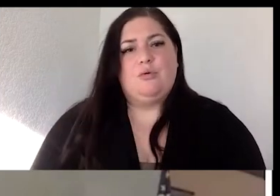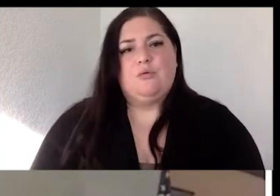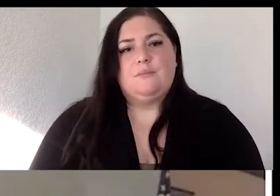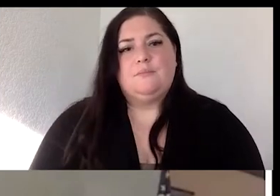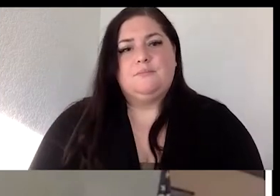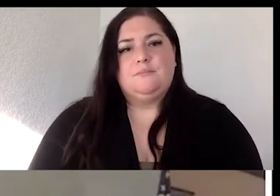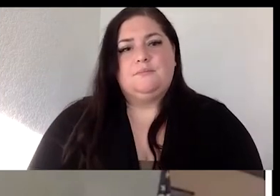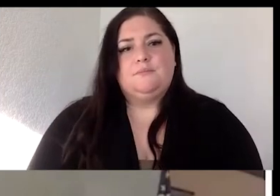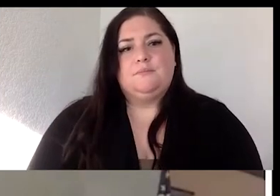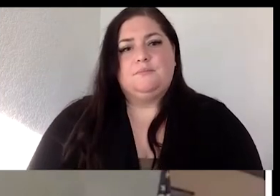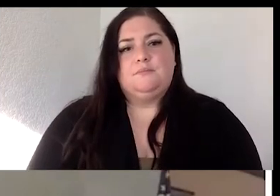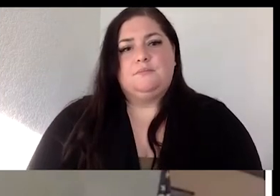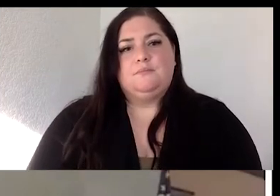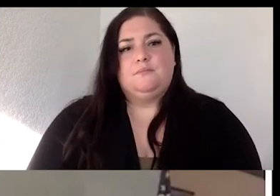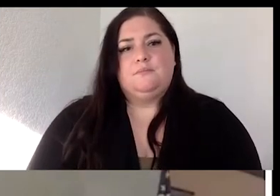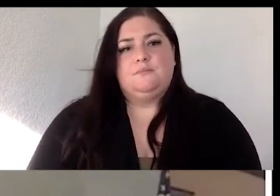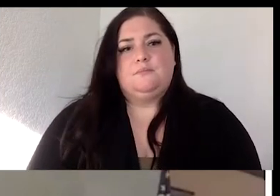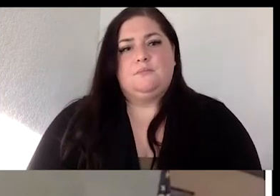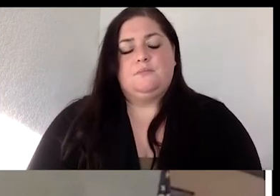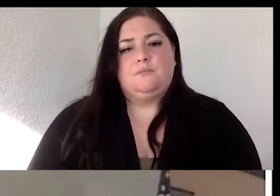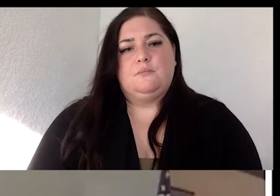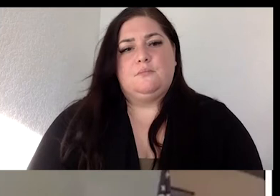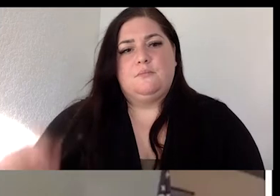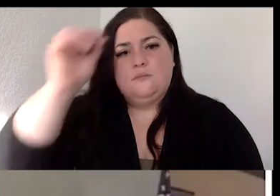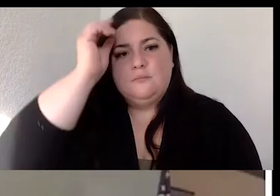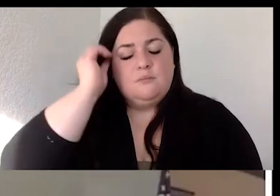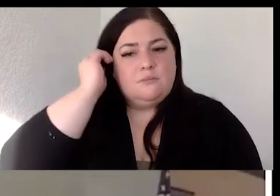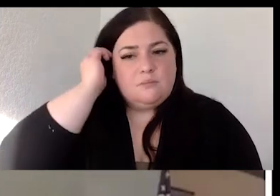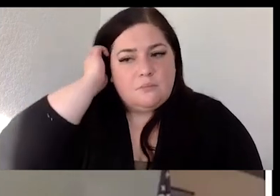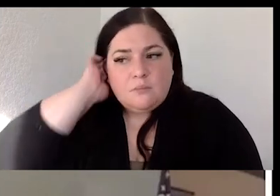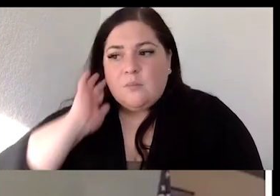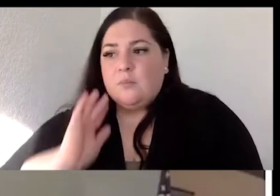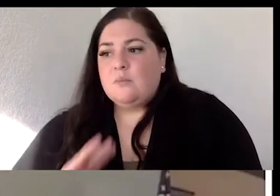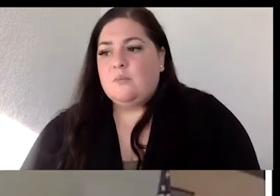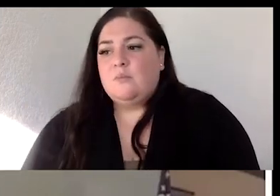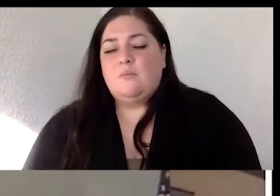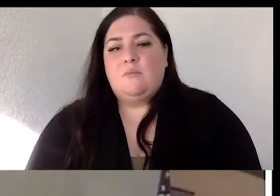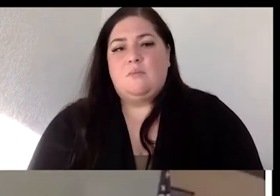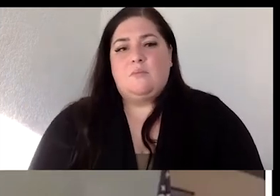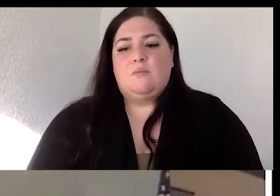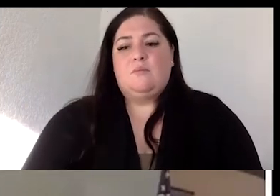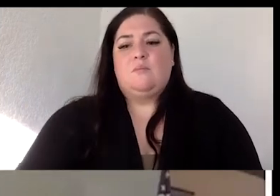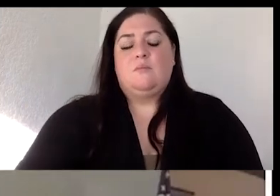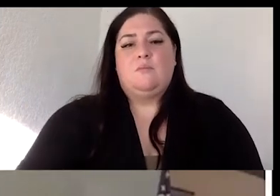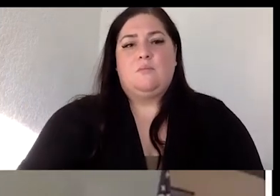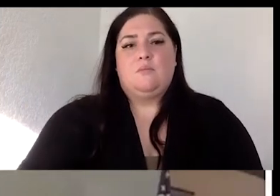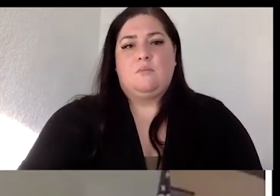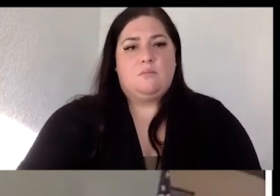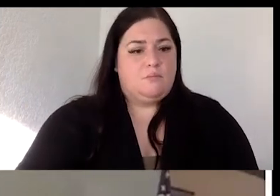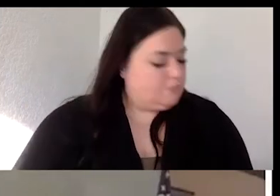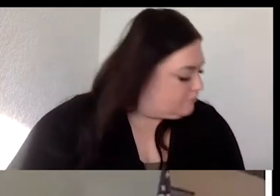privacy of your home was of no public matter, no public interest. It was a private matter